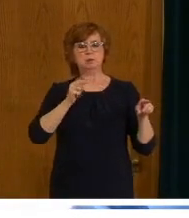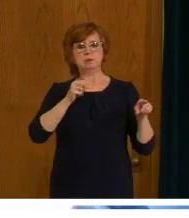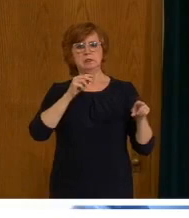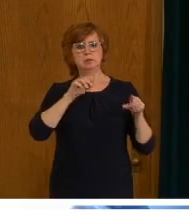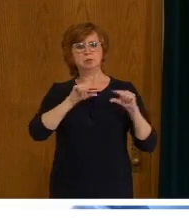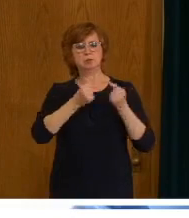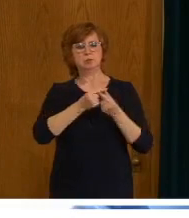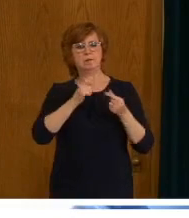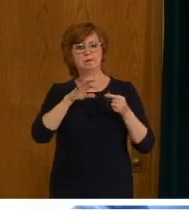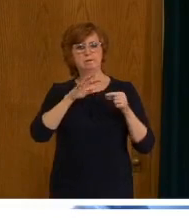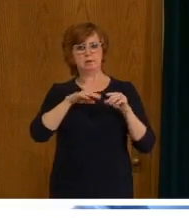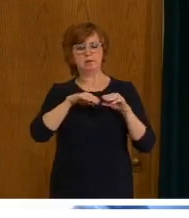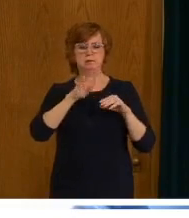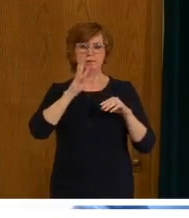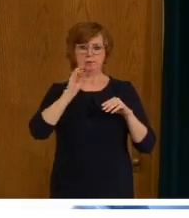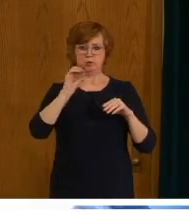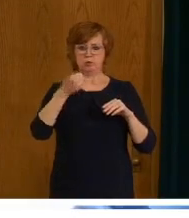much.